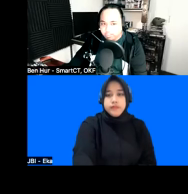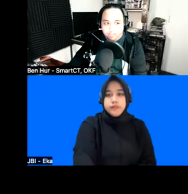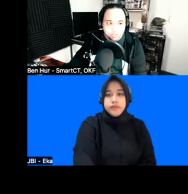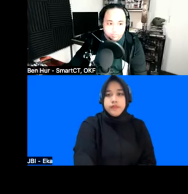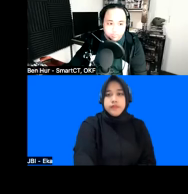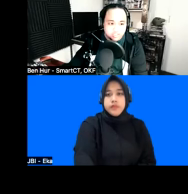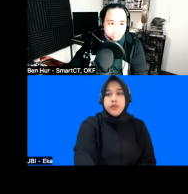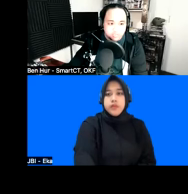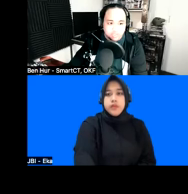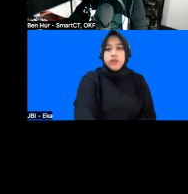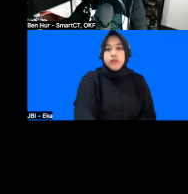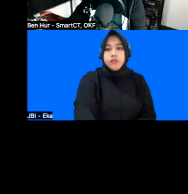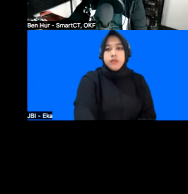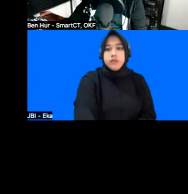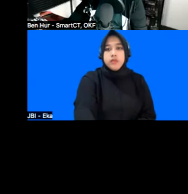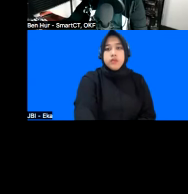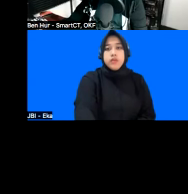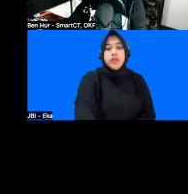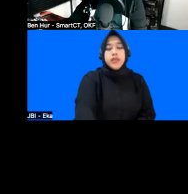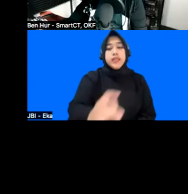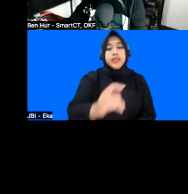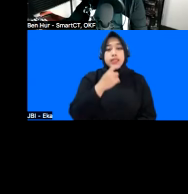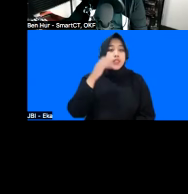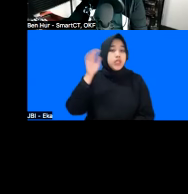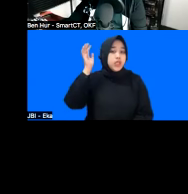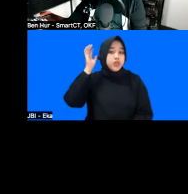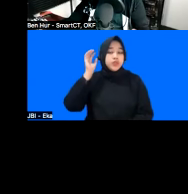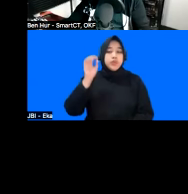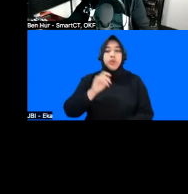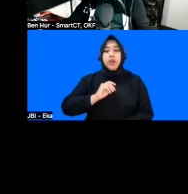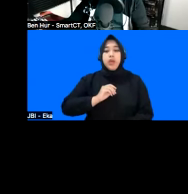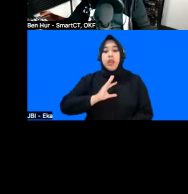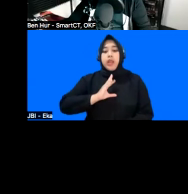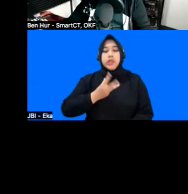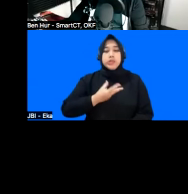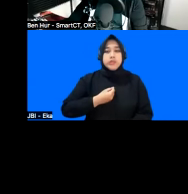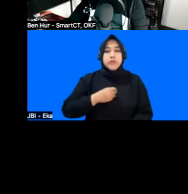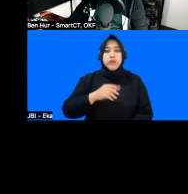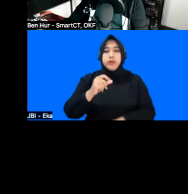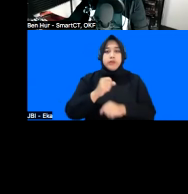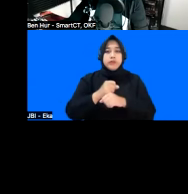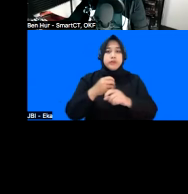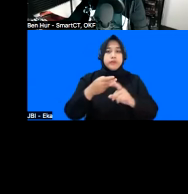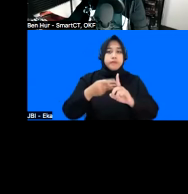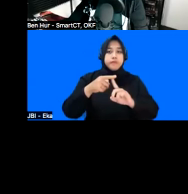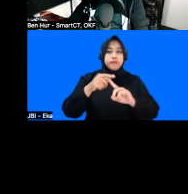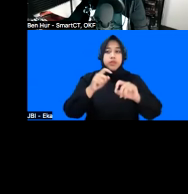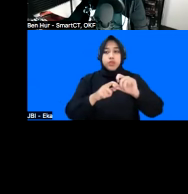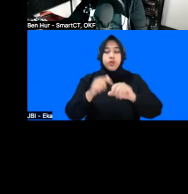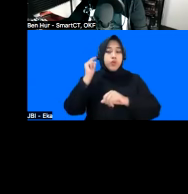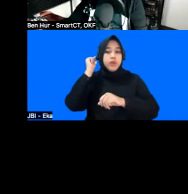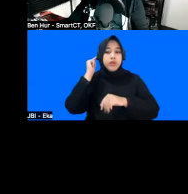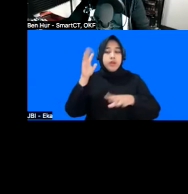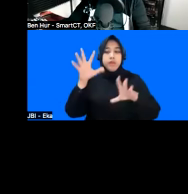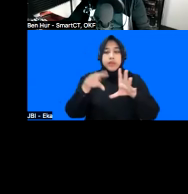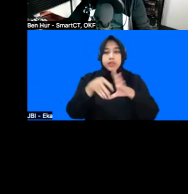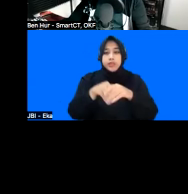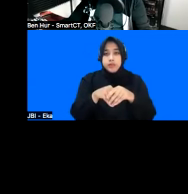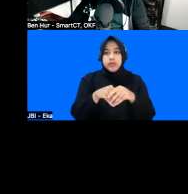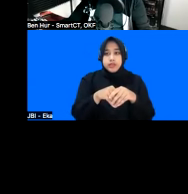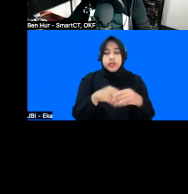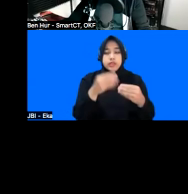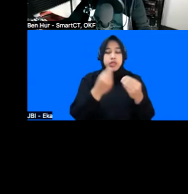awareness, youth participation, inclusive mapping, etc. So Mapa Tanda is one of the youngest communities there, although we cater